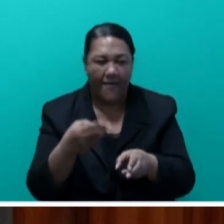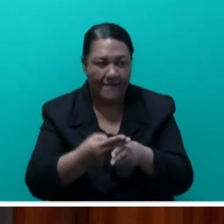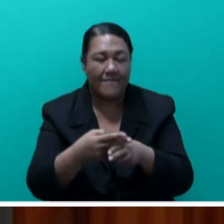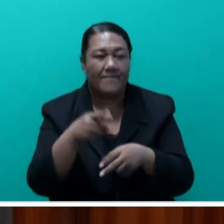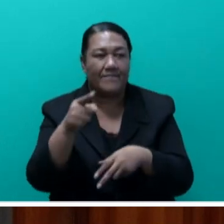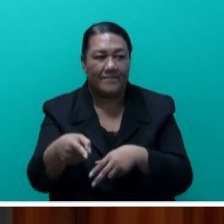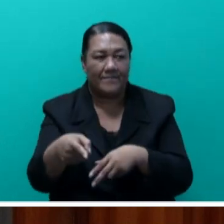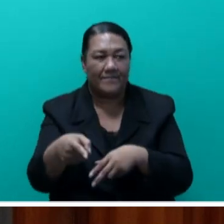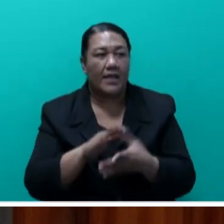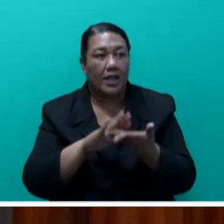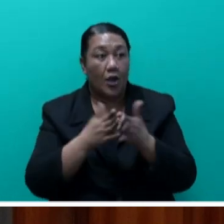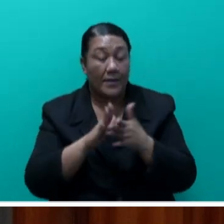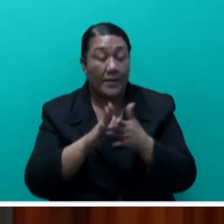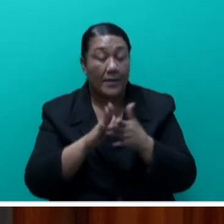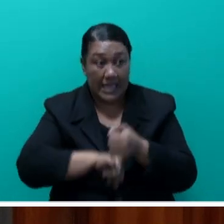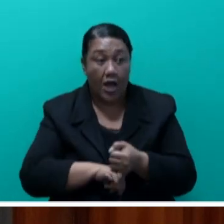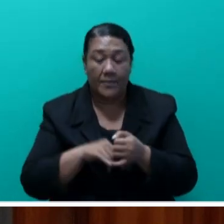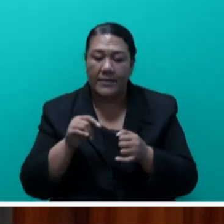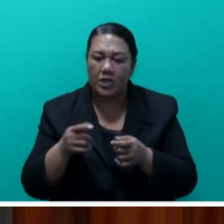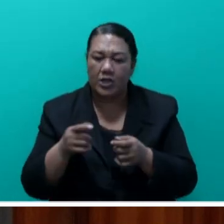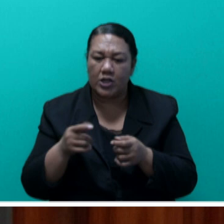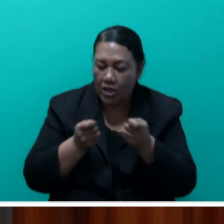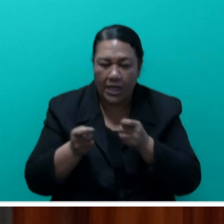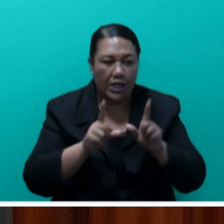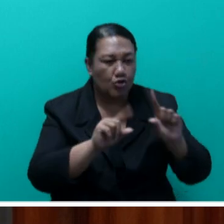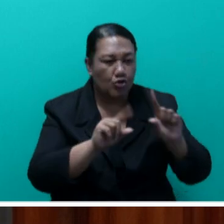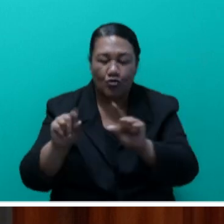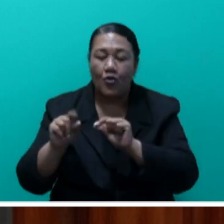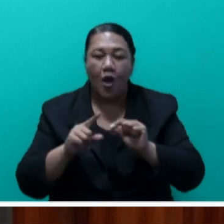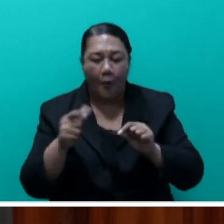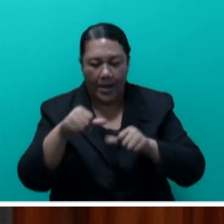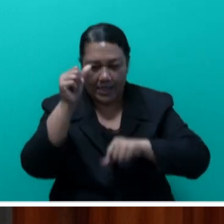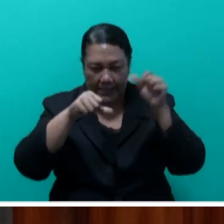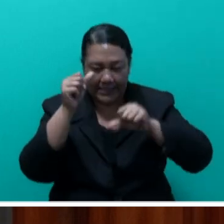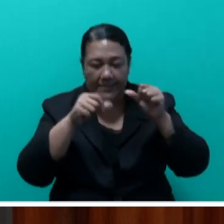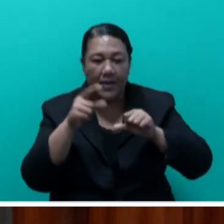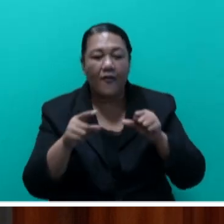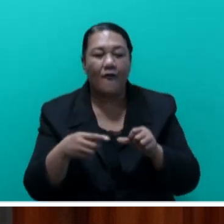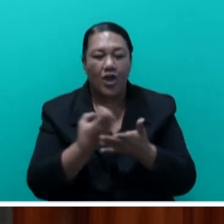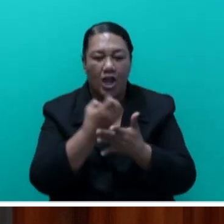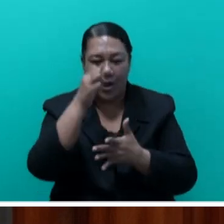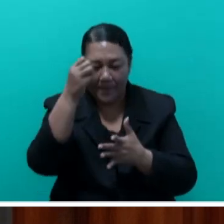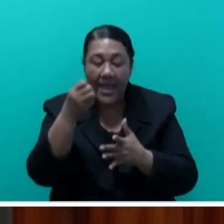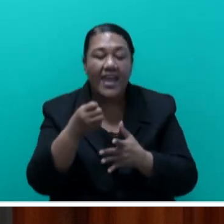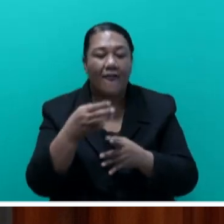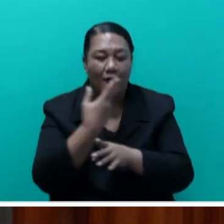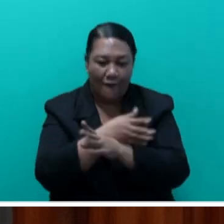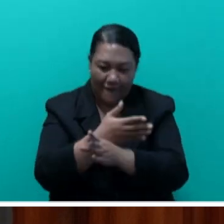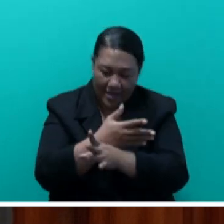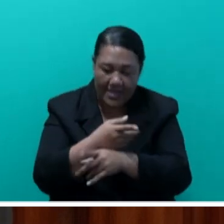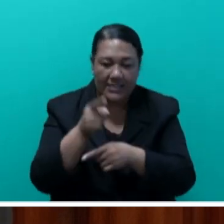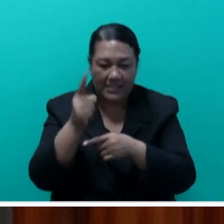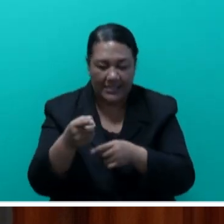community were conducted to undertake a preliminary assessment of the economic feasibility of marine fish farming in